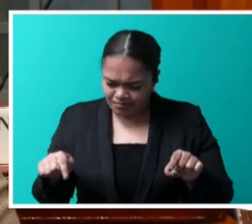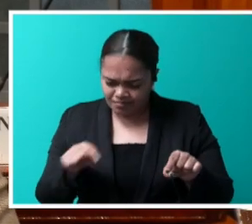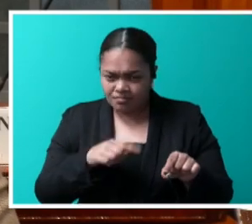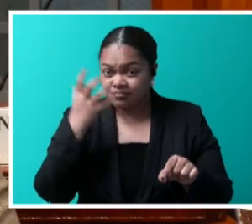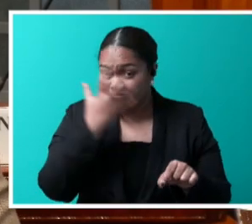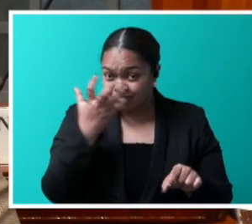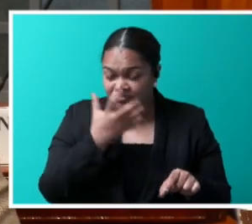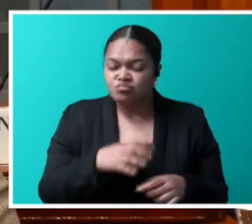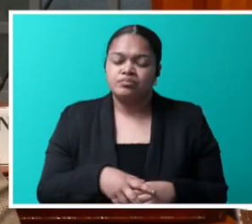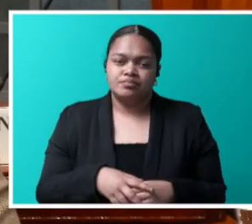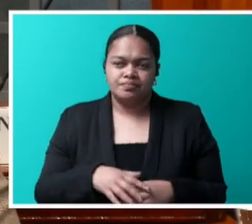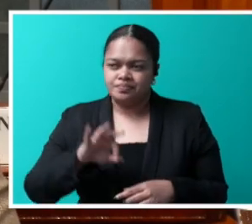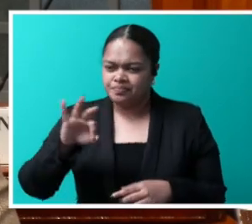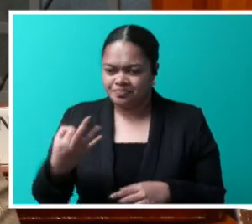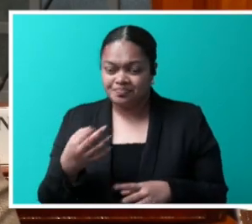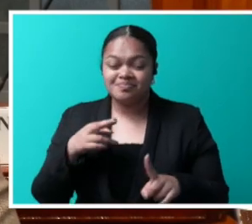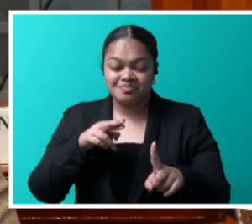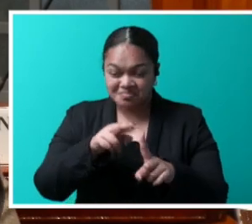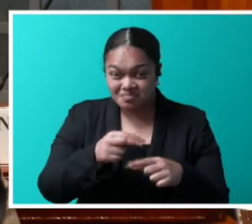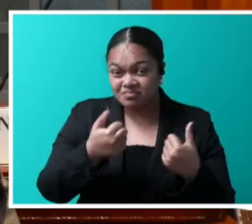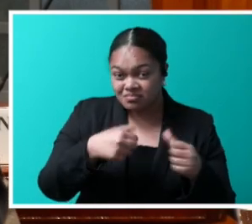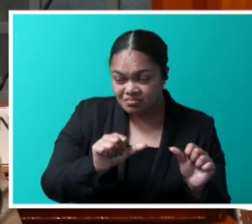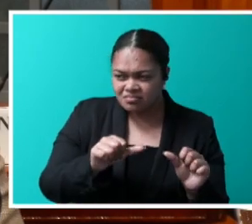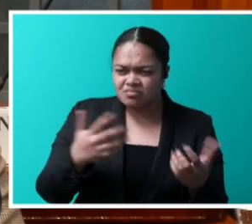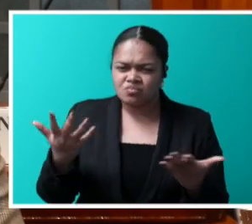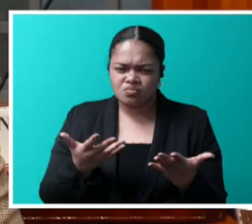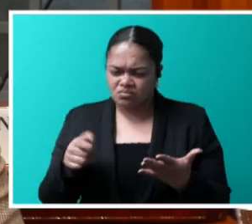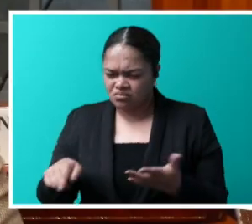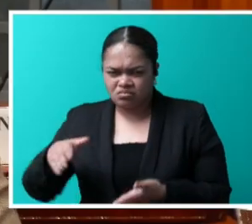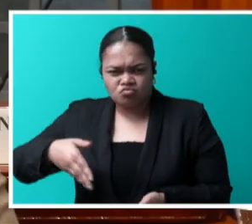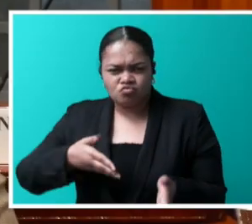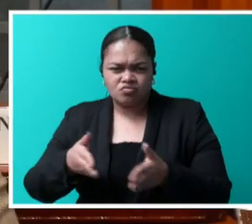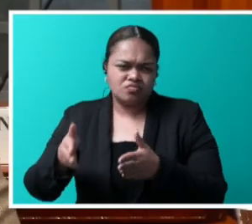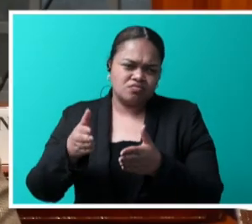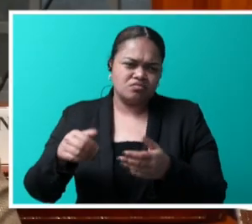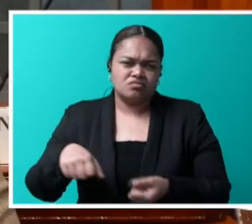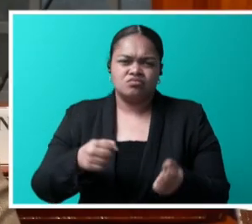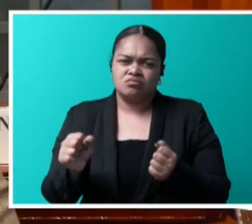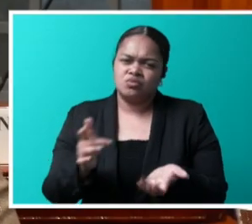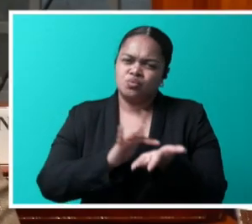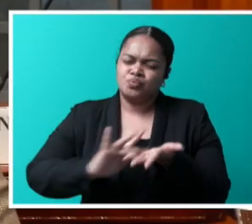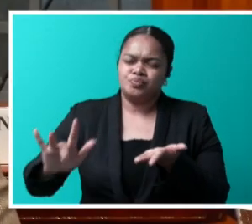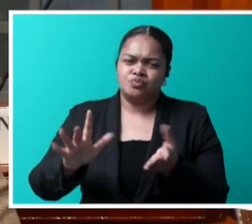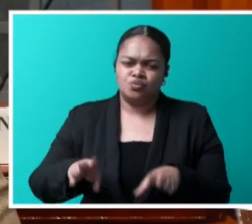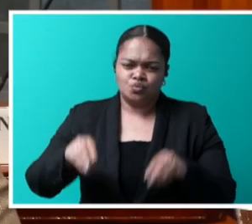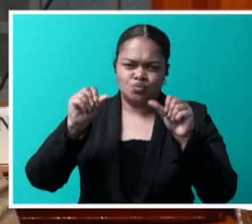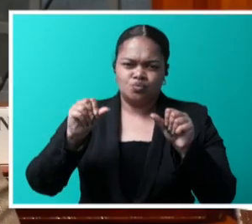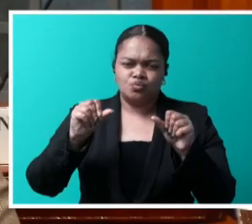reticulation has not reached yet and where rivers and streams normally dry up or dries up very